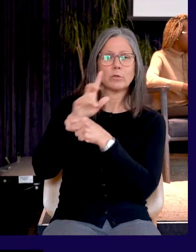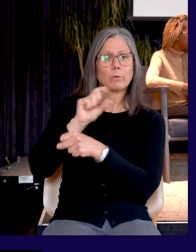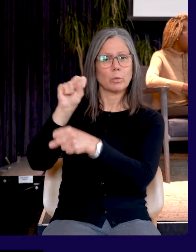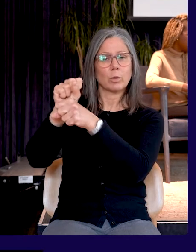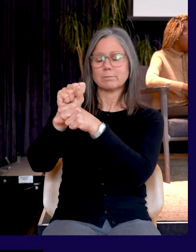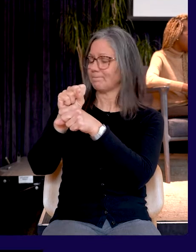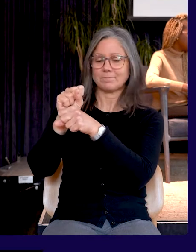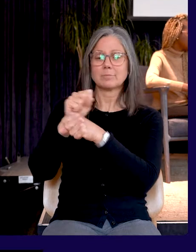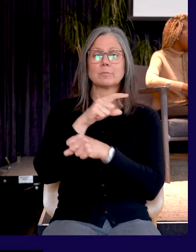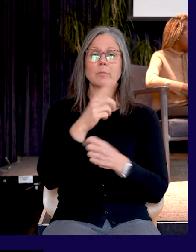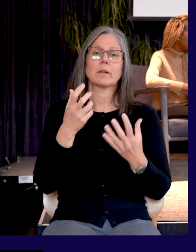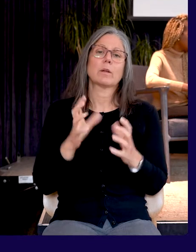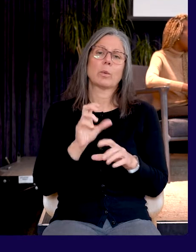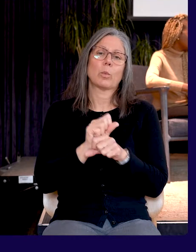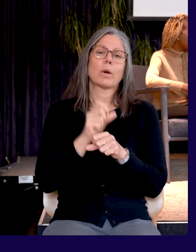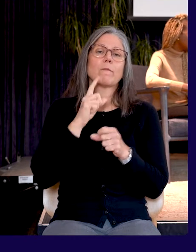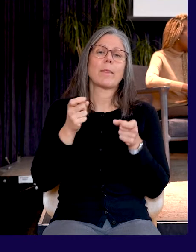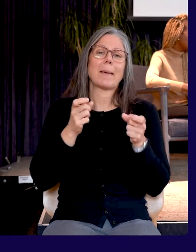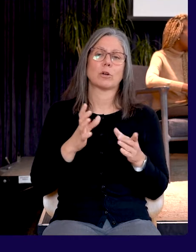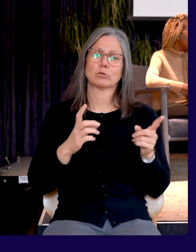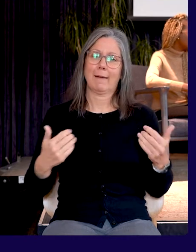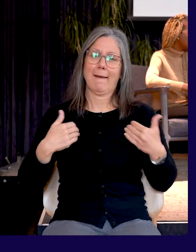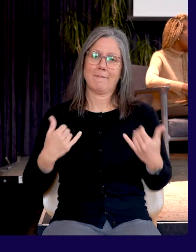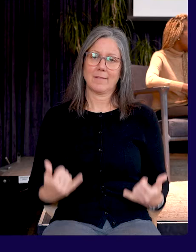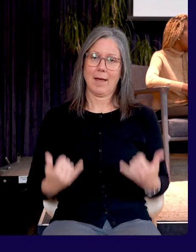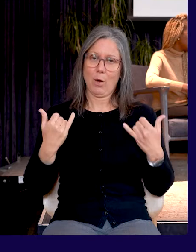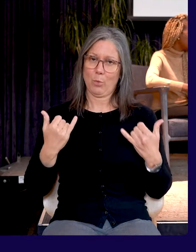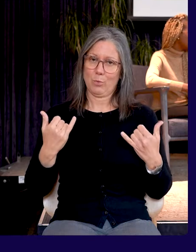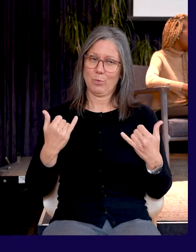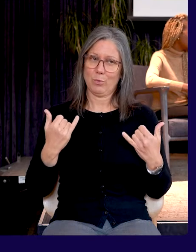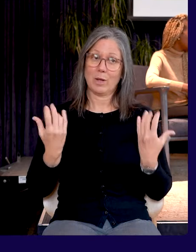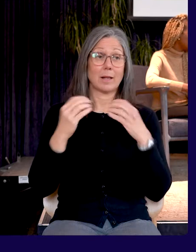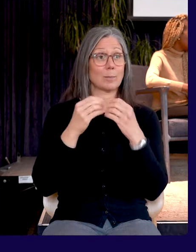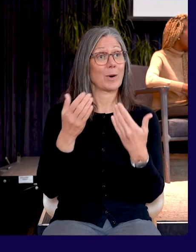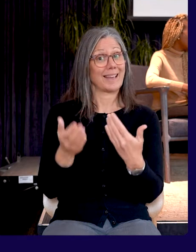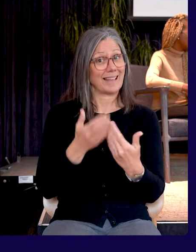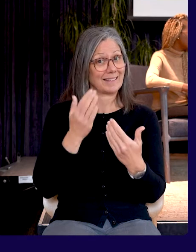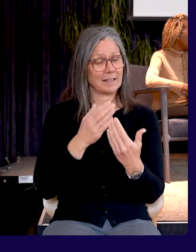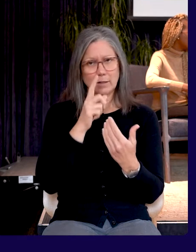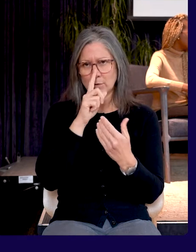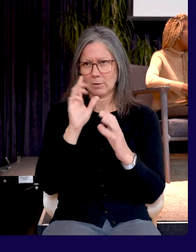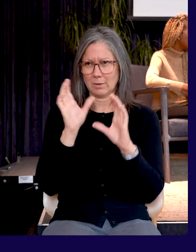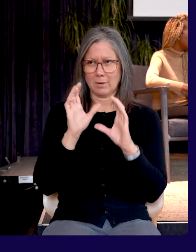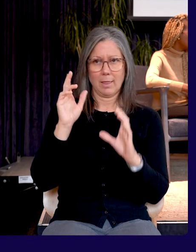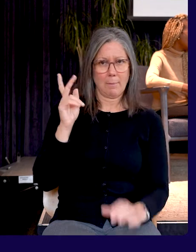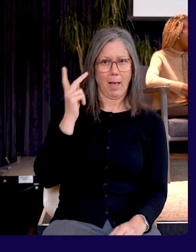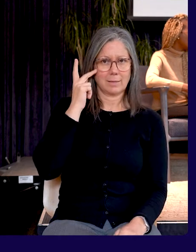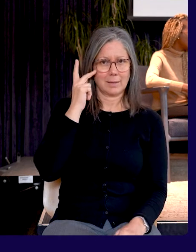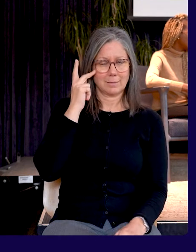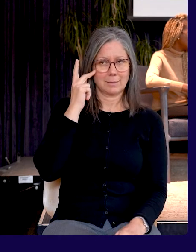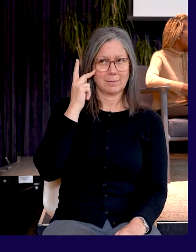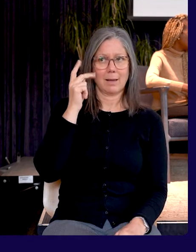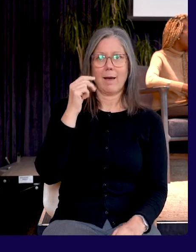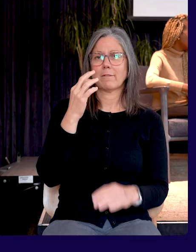that she doesn't want to work typically for the manager that she's working for. And it's much easier to navigate the politics of just